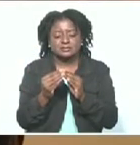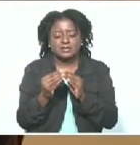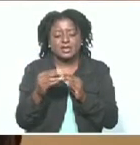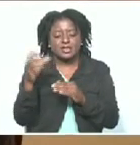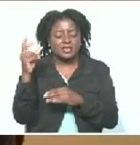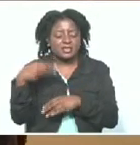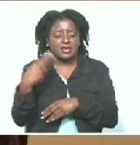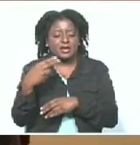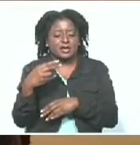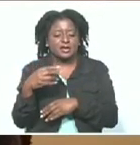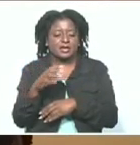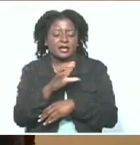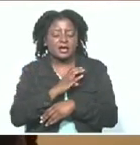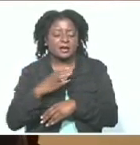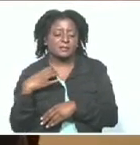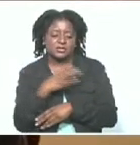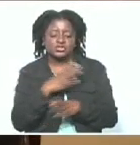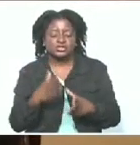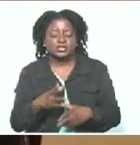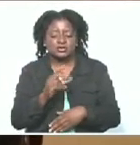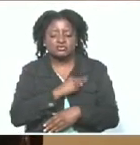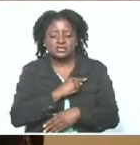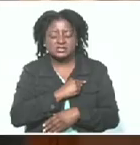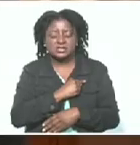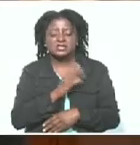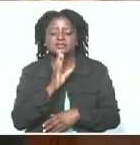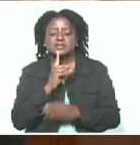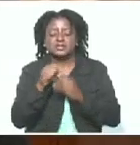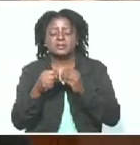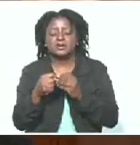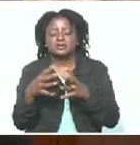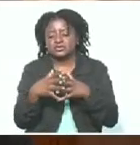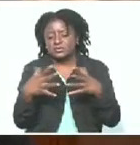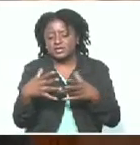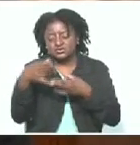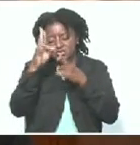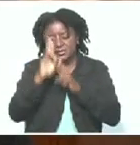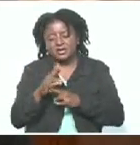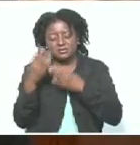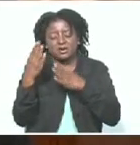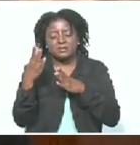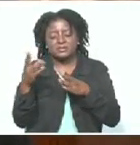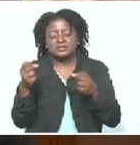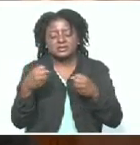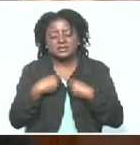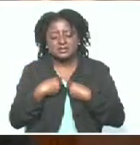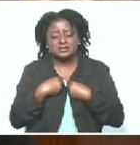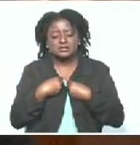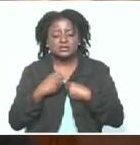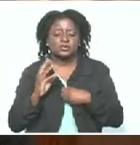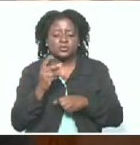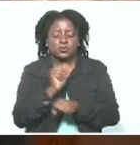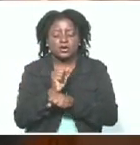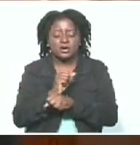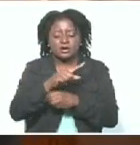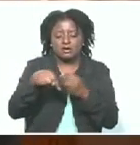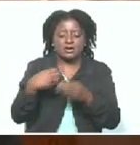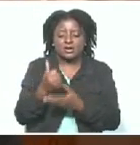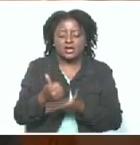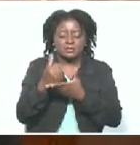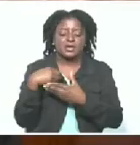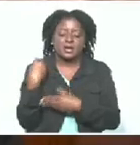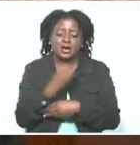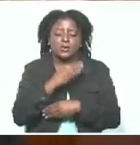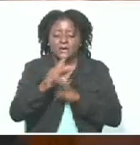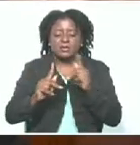the tremendous respect the Bahamas currently receives. Work around really helping our people all across the Commonwealth, and I dare say